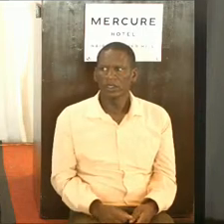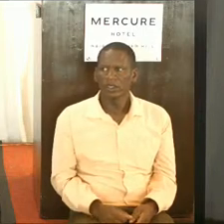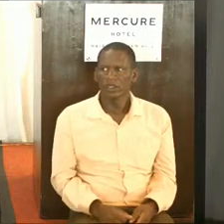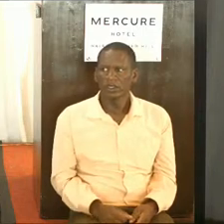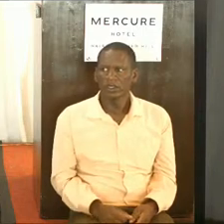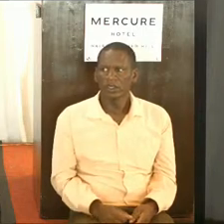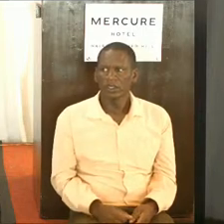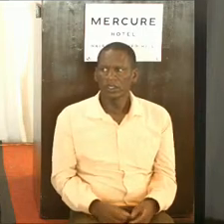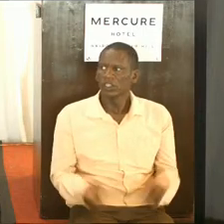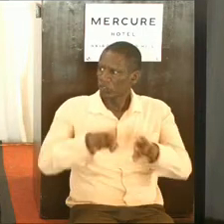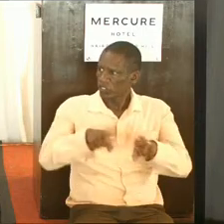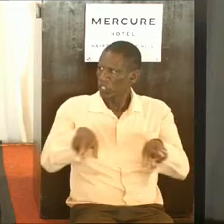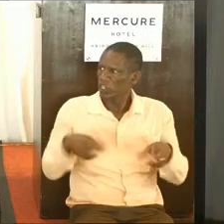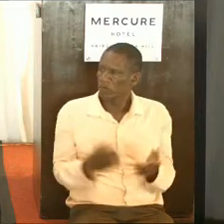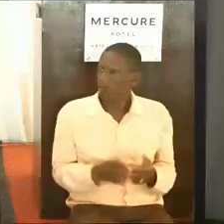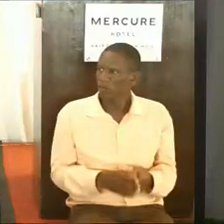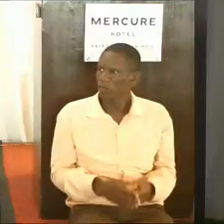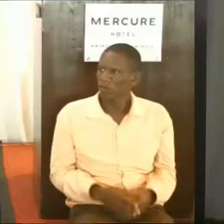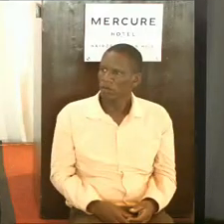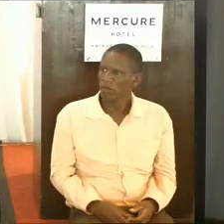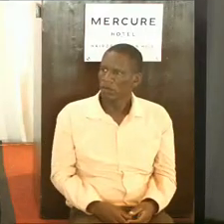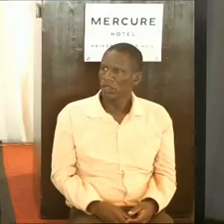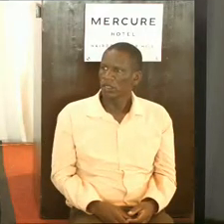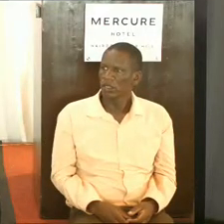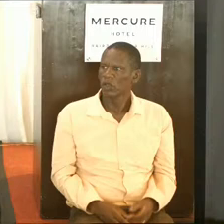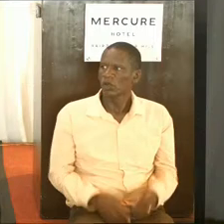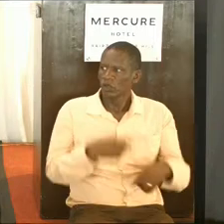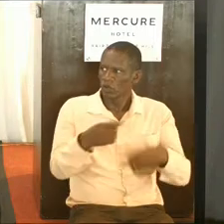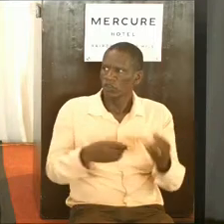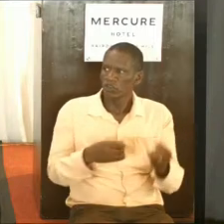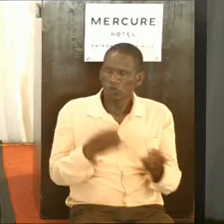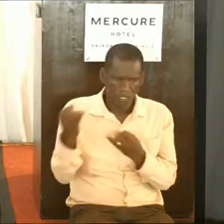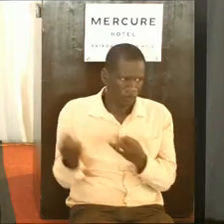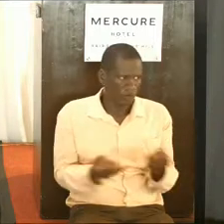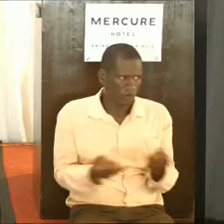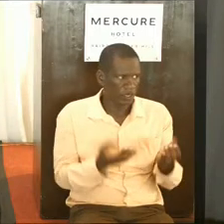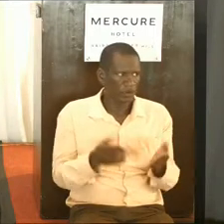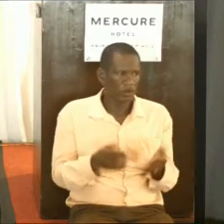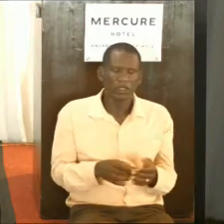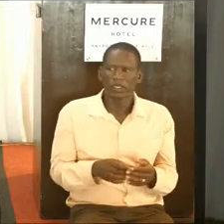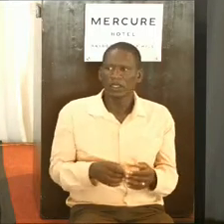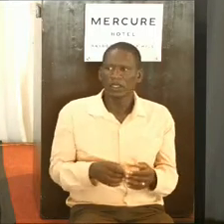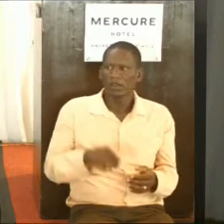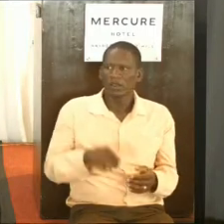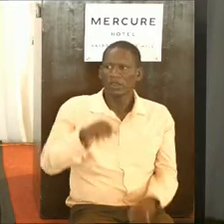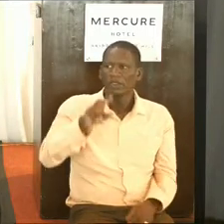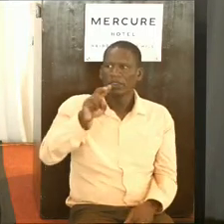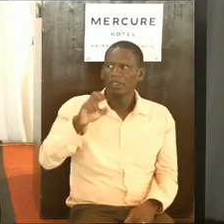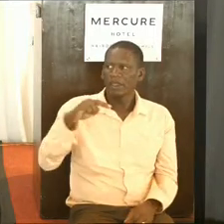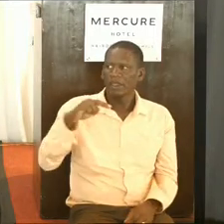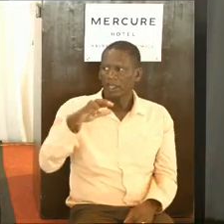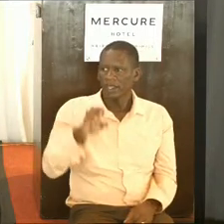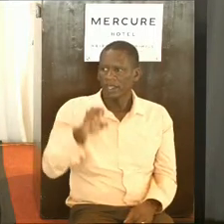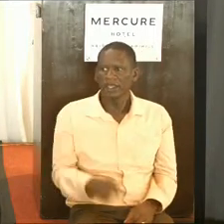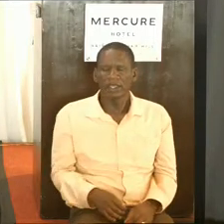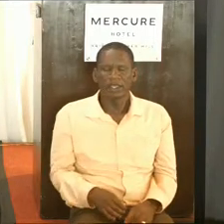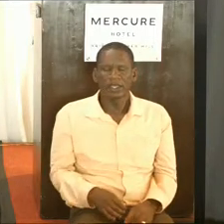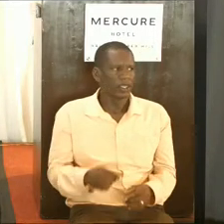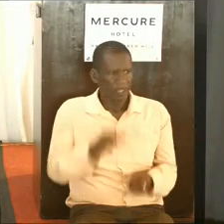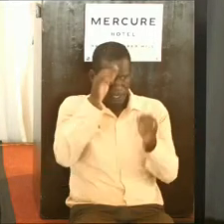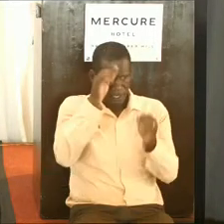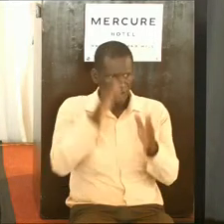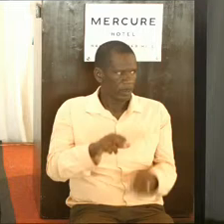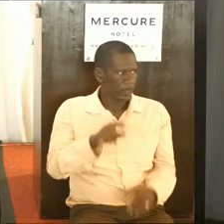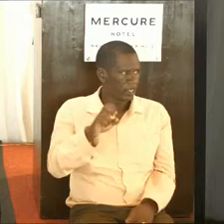he is not in the room okay we'll go ahead to invite Miss patience nyange Governor